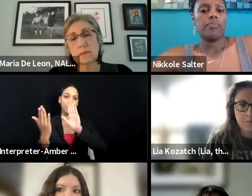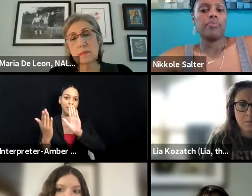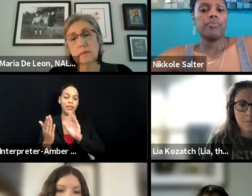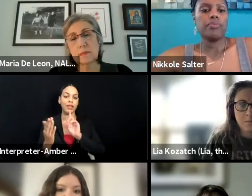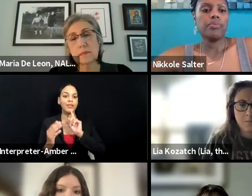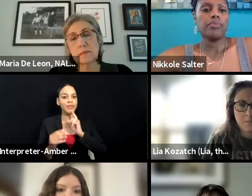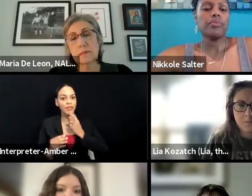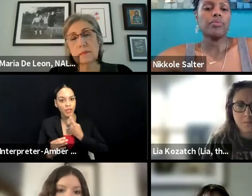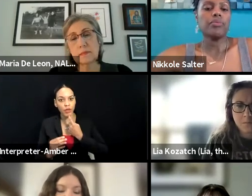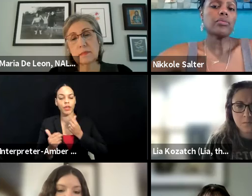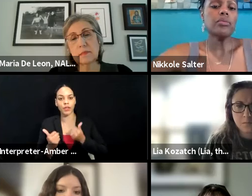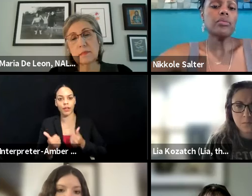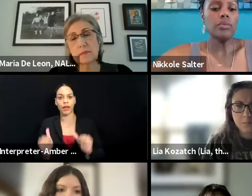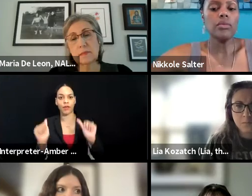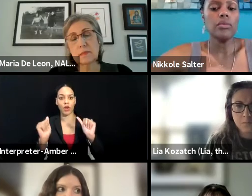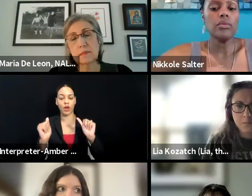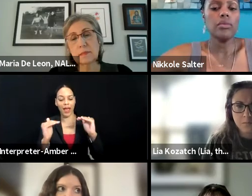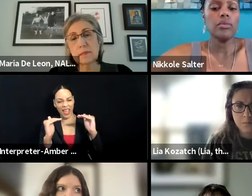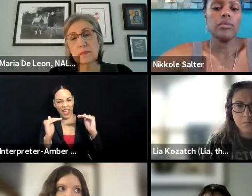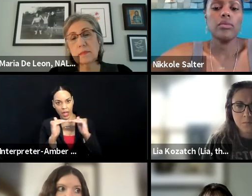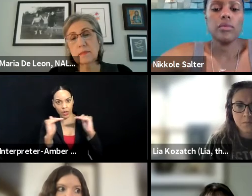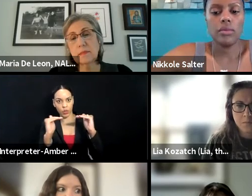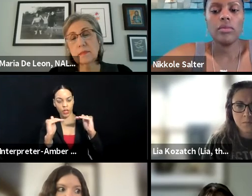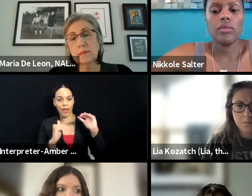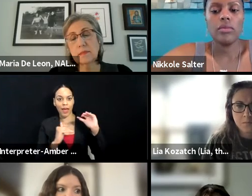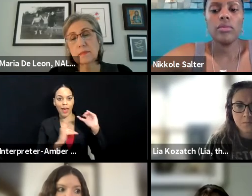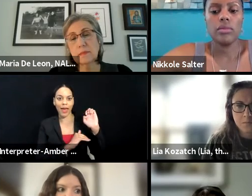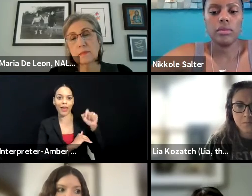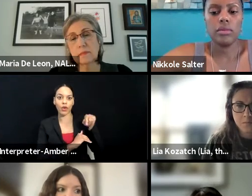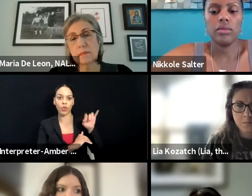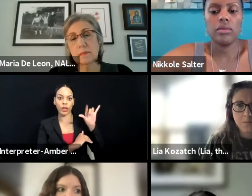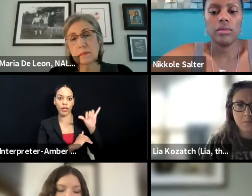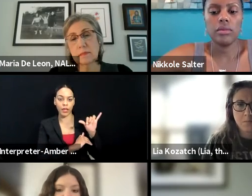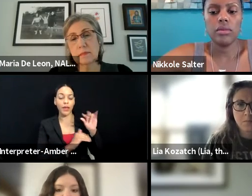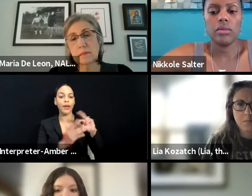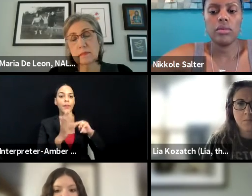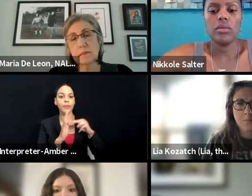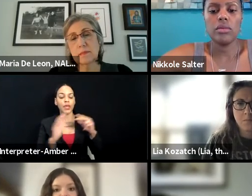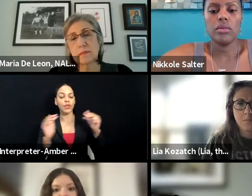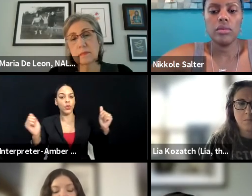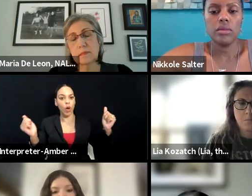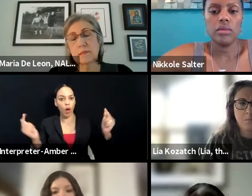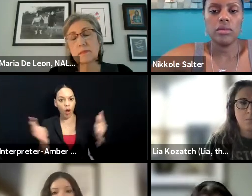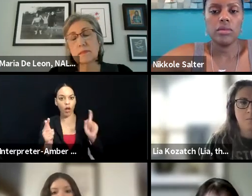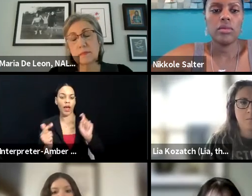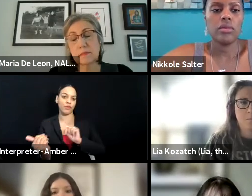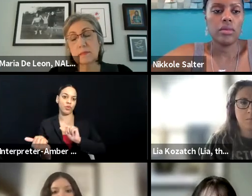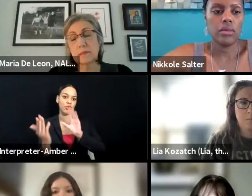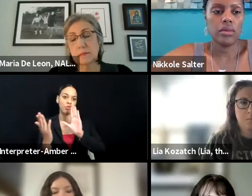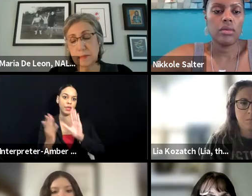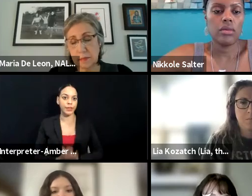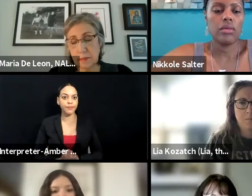effort, equity. And that means that we have to all address it.